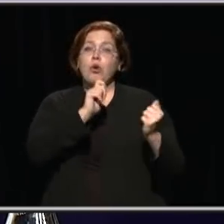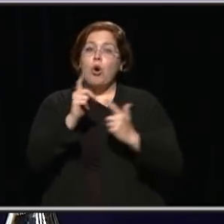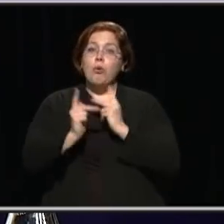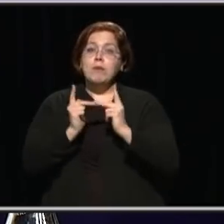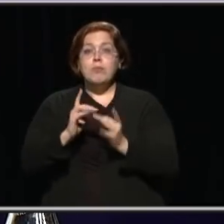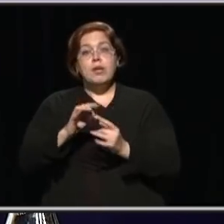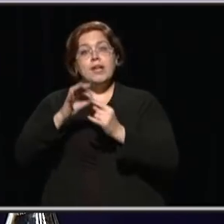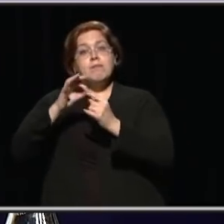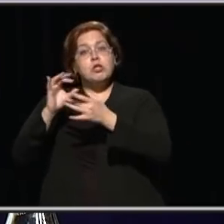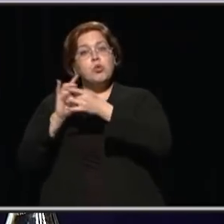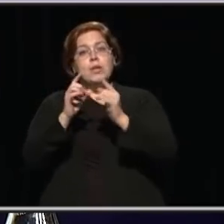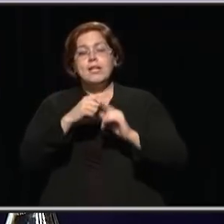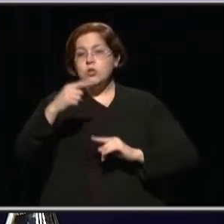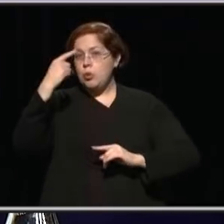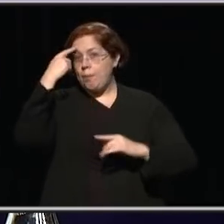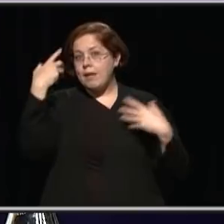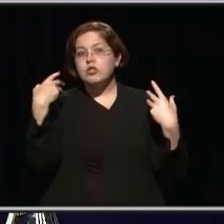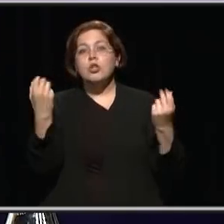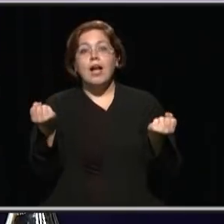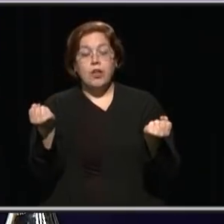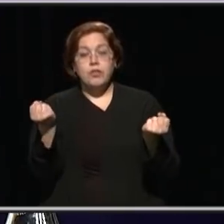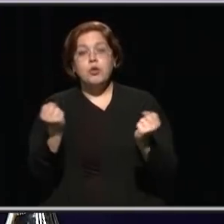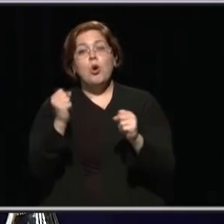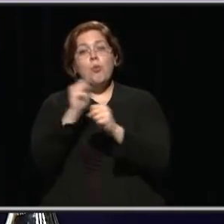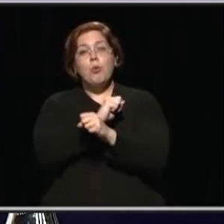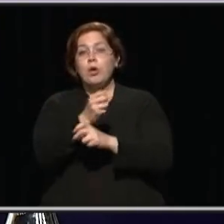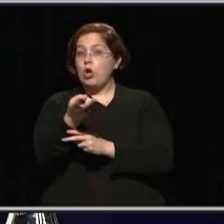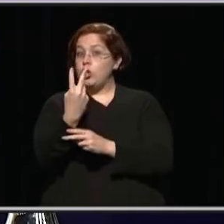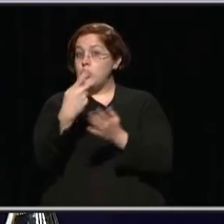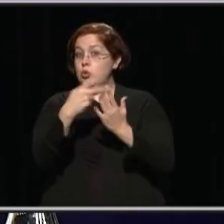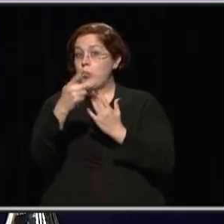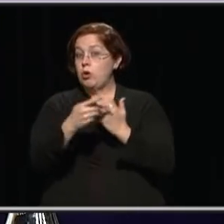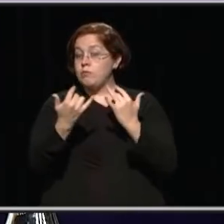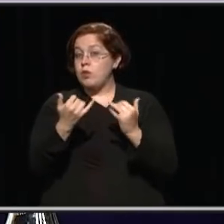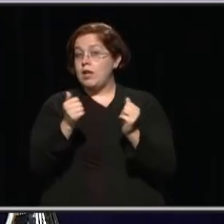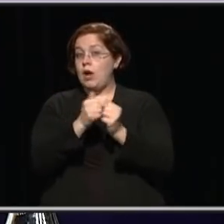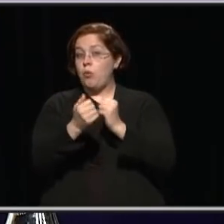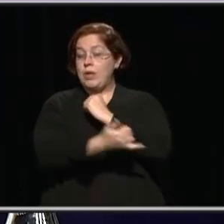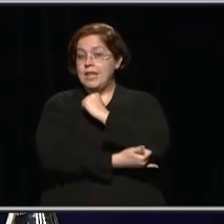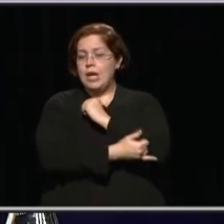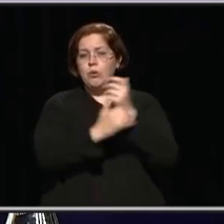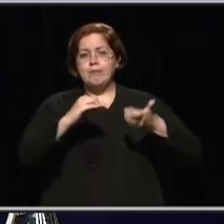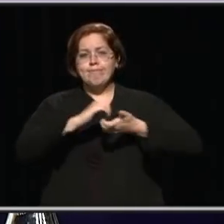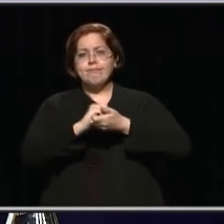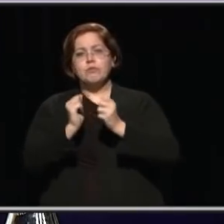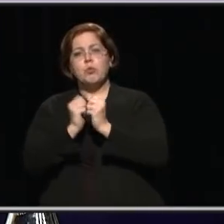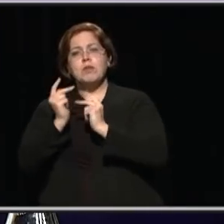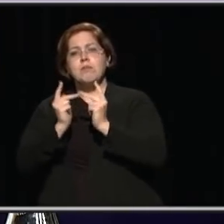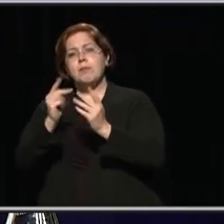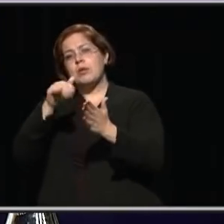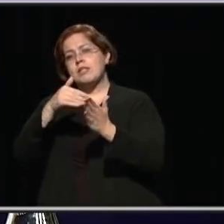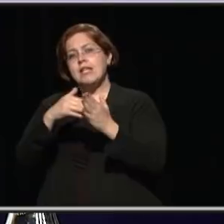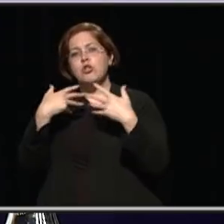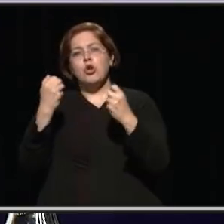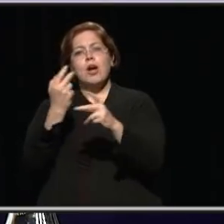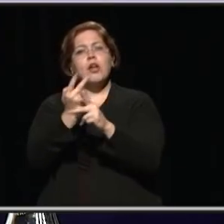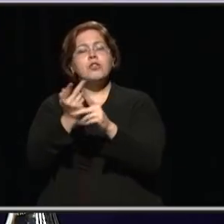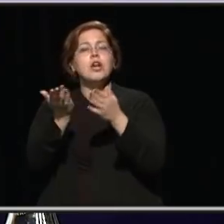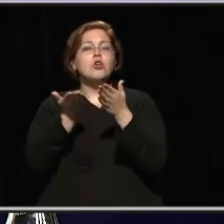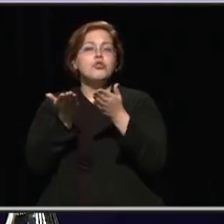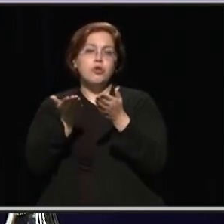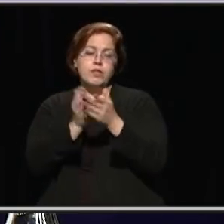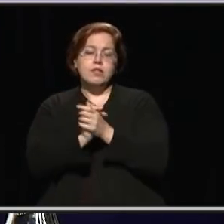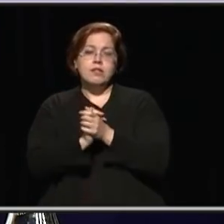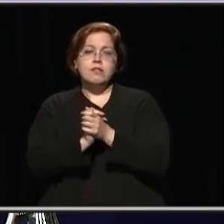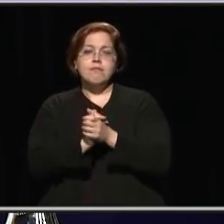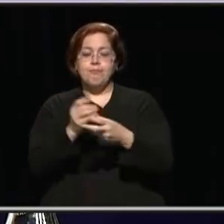relates to our mental health. We're working on 2 initiatives at the county in conjunction with our partners at the Center for Healthcare Services.